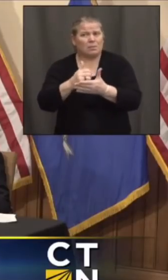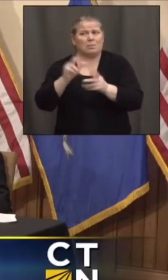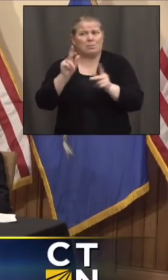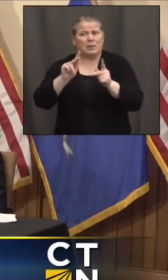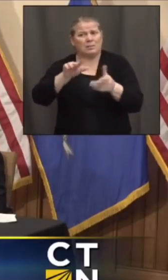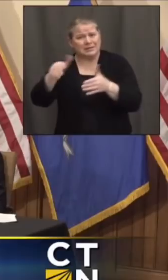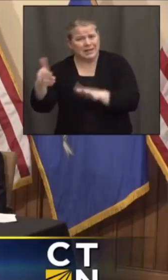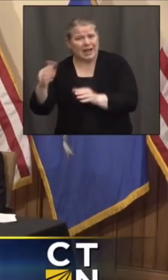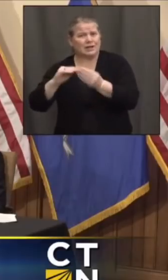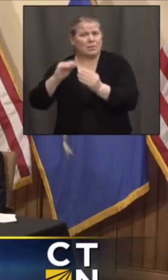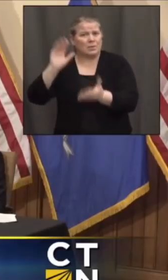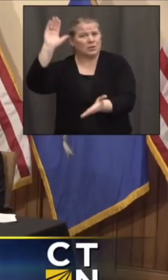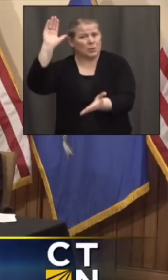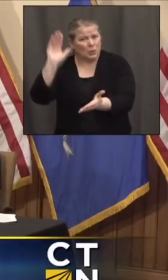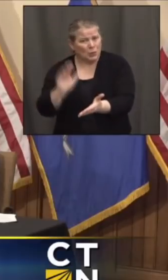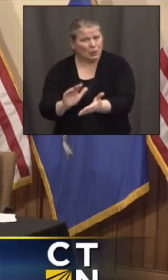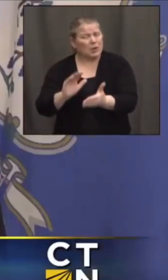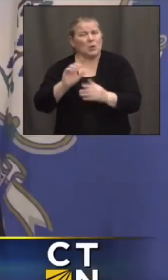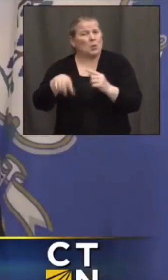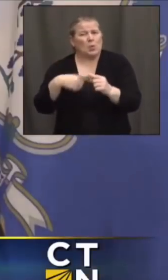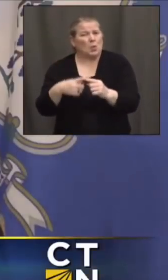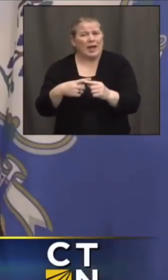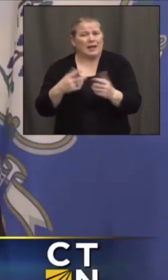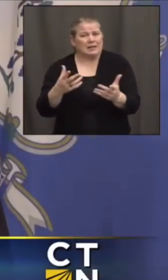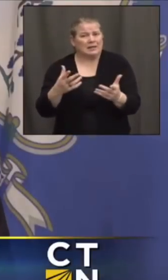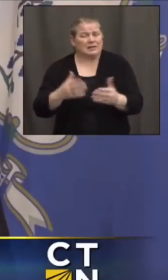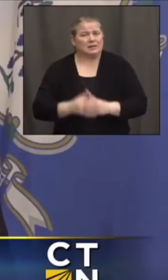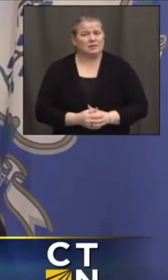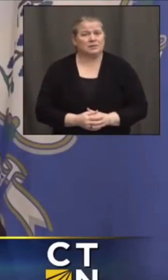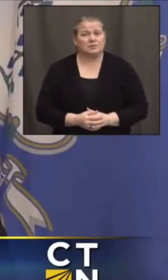here? Look, I'll take a start at it.